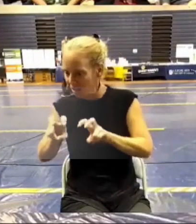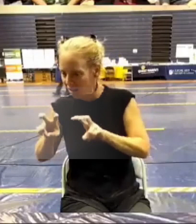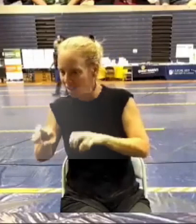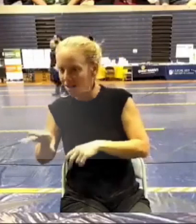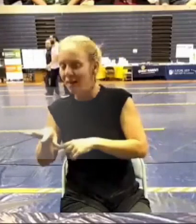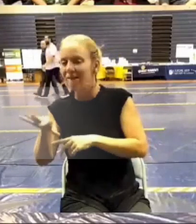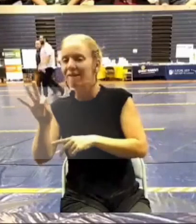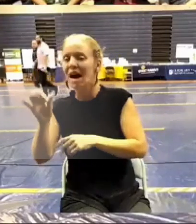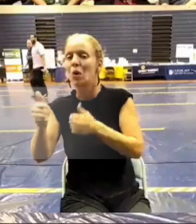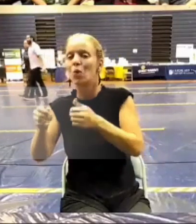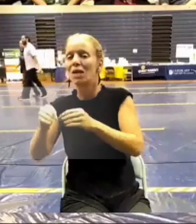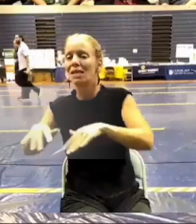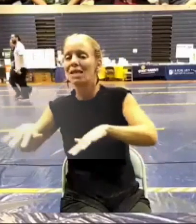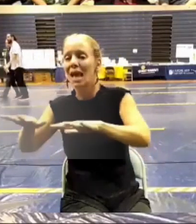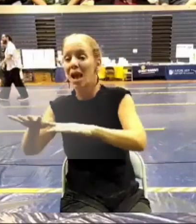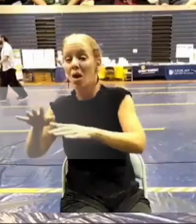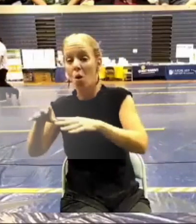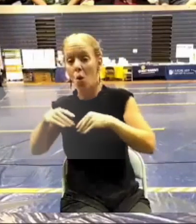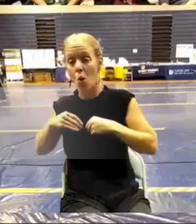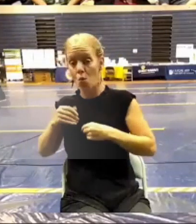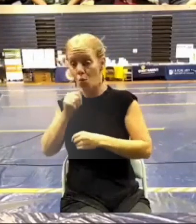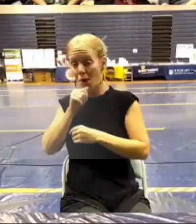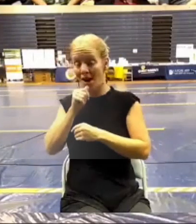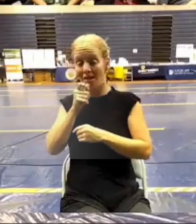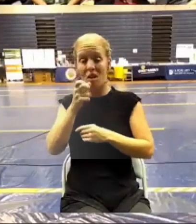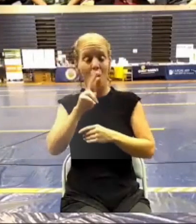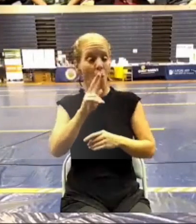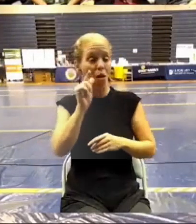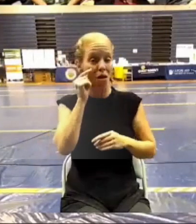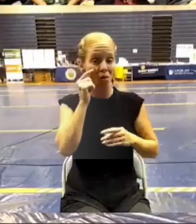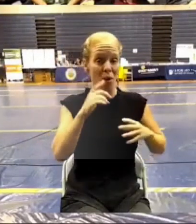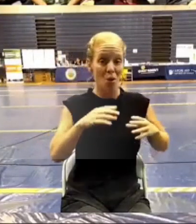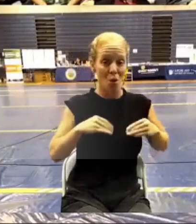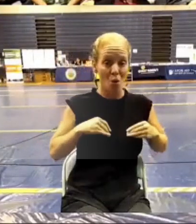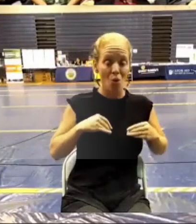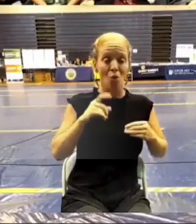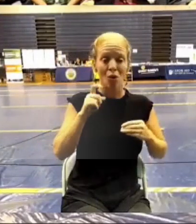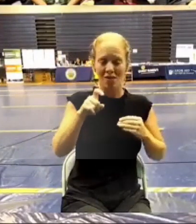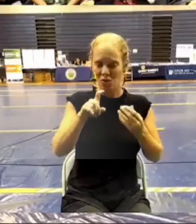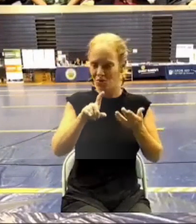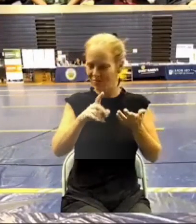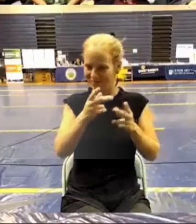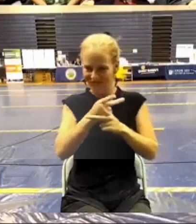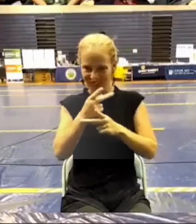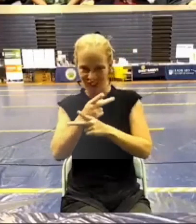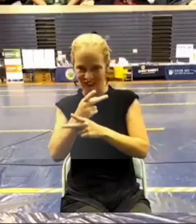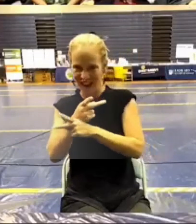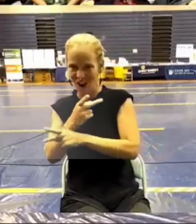that are owned privately or by other government agencies, we have to vet through that.